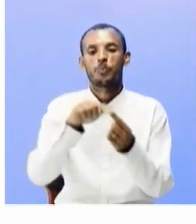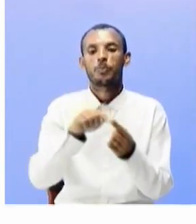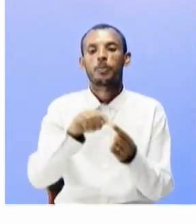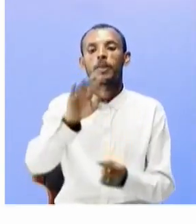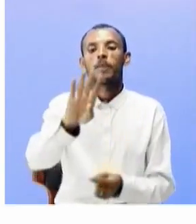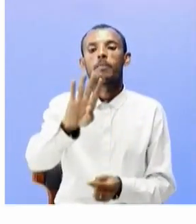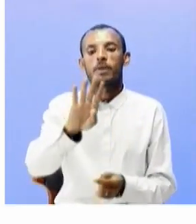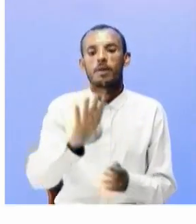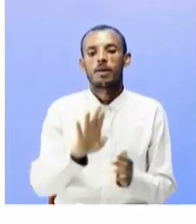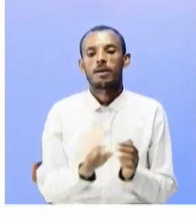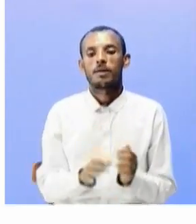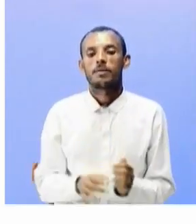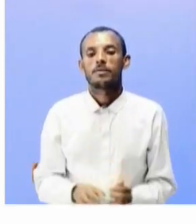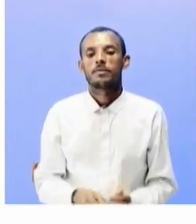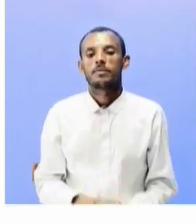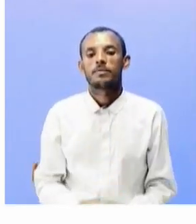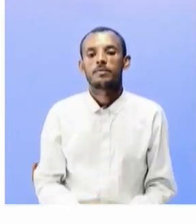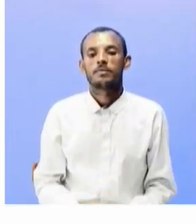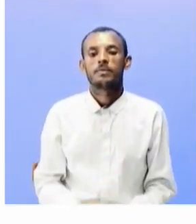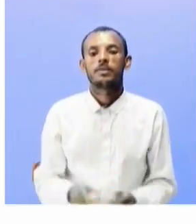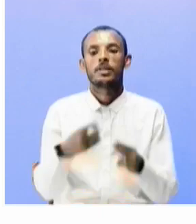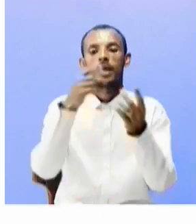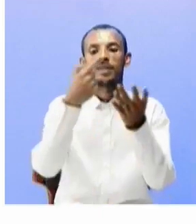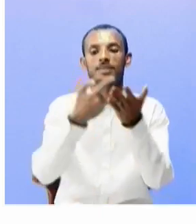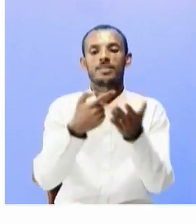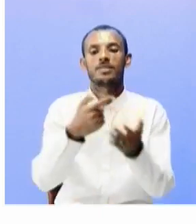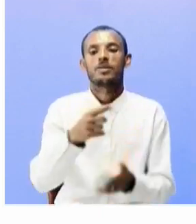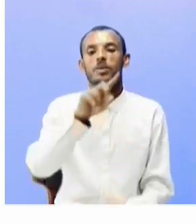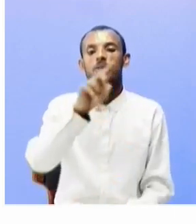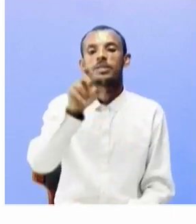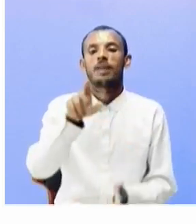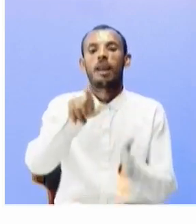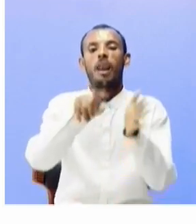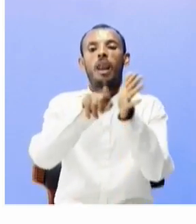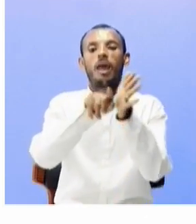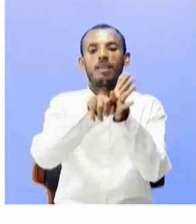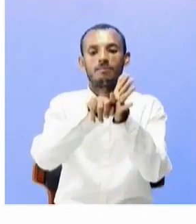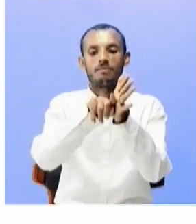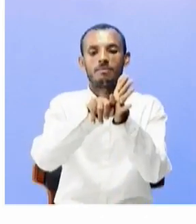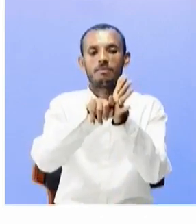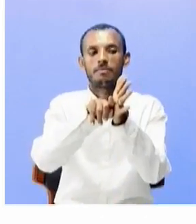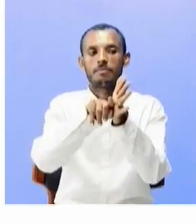the next part. Try this one. Negative